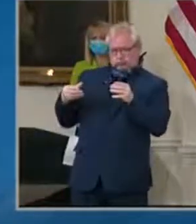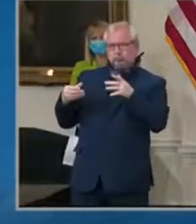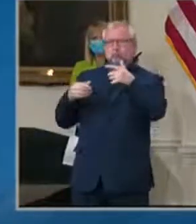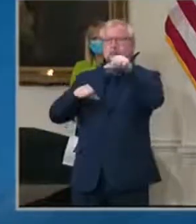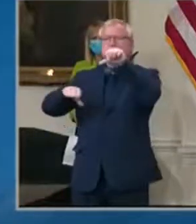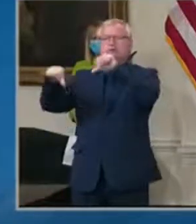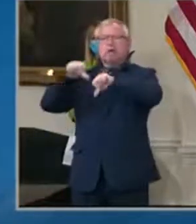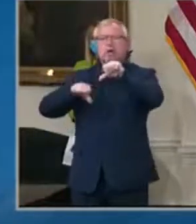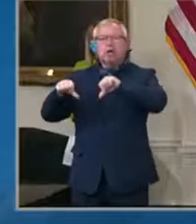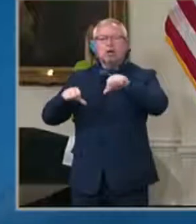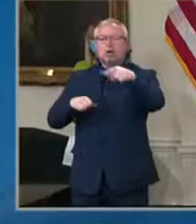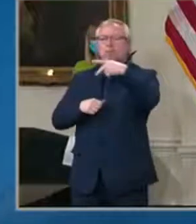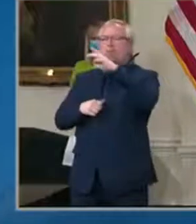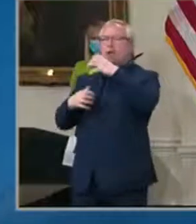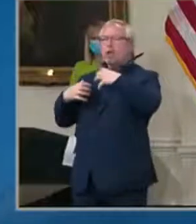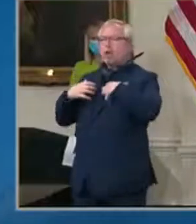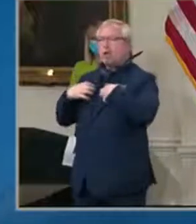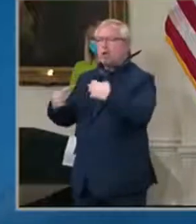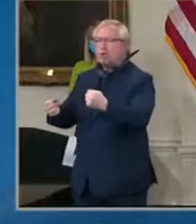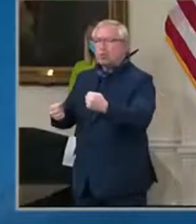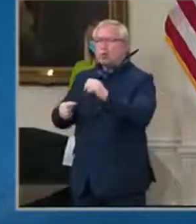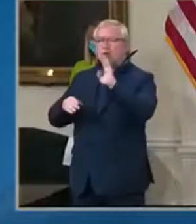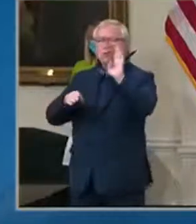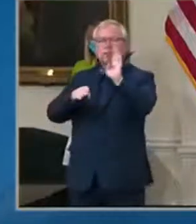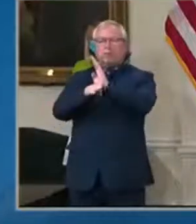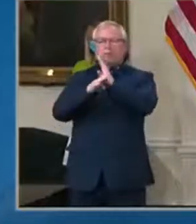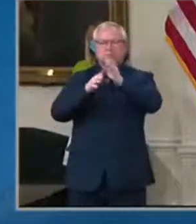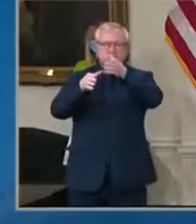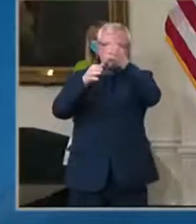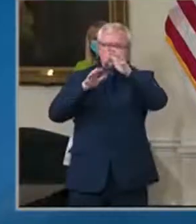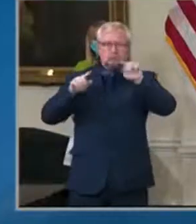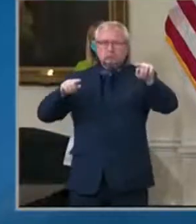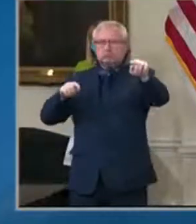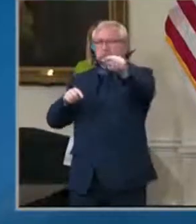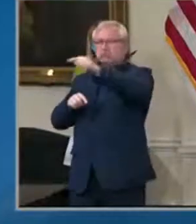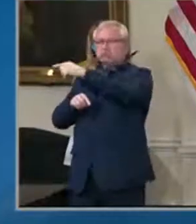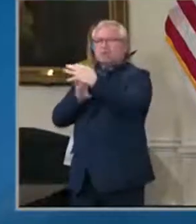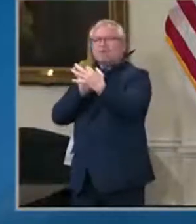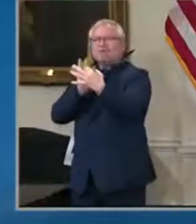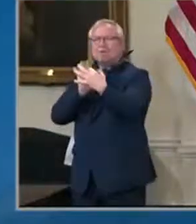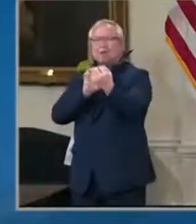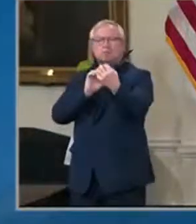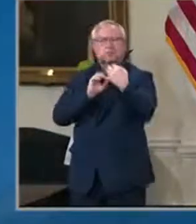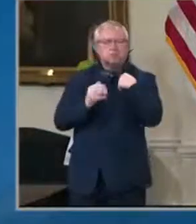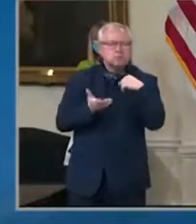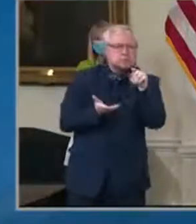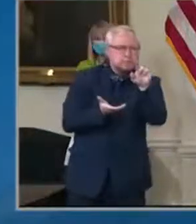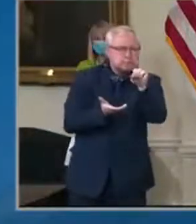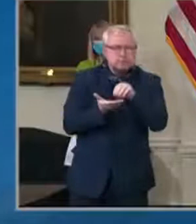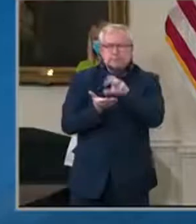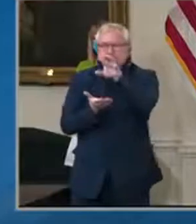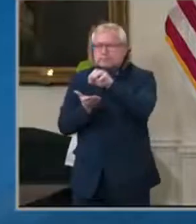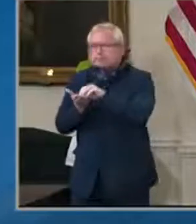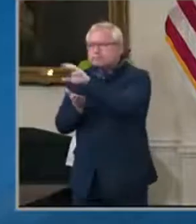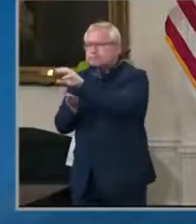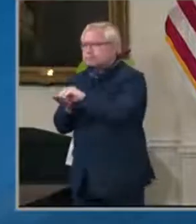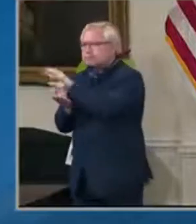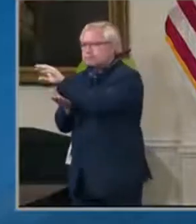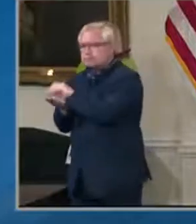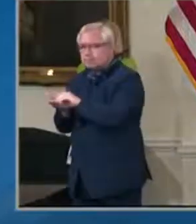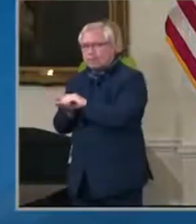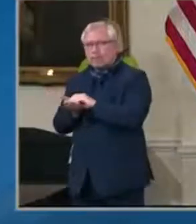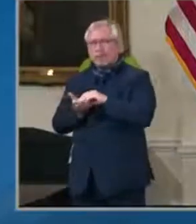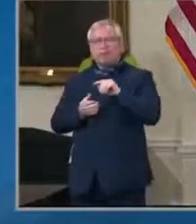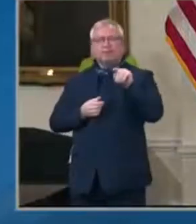and business experts, and our multi-agency state government coronavirus team in order to create